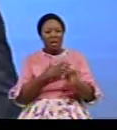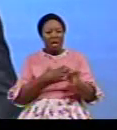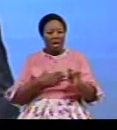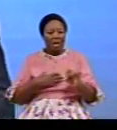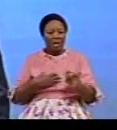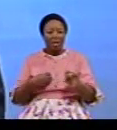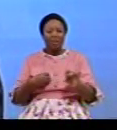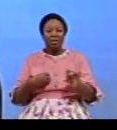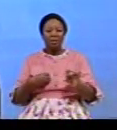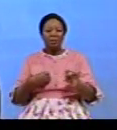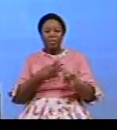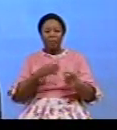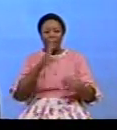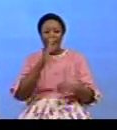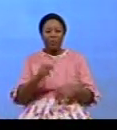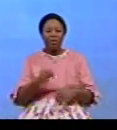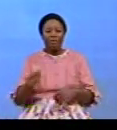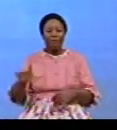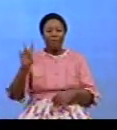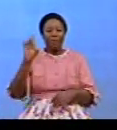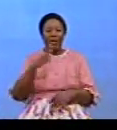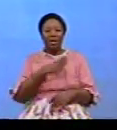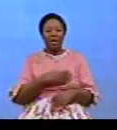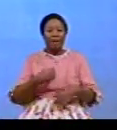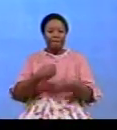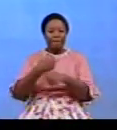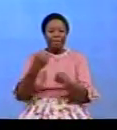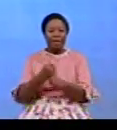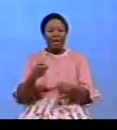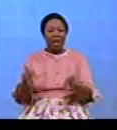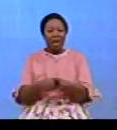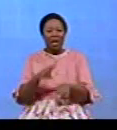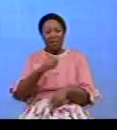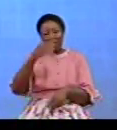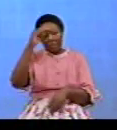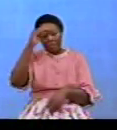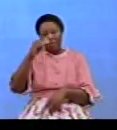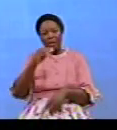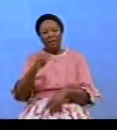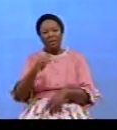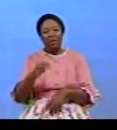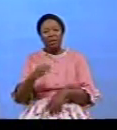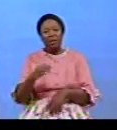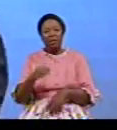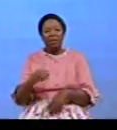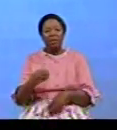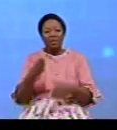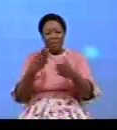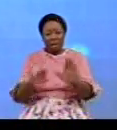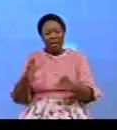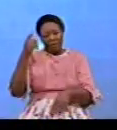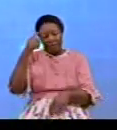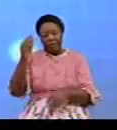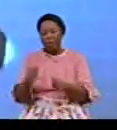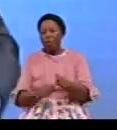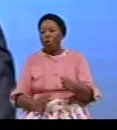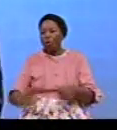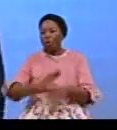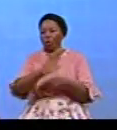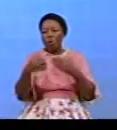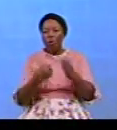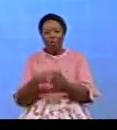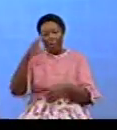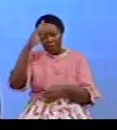to crusade. I just went to see all the things they were doing there. But it will